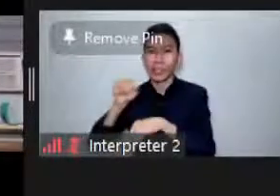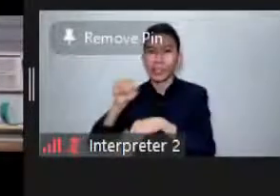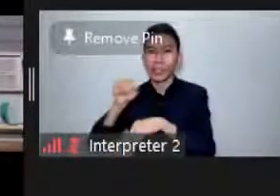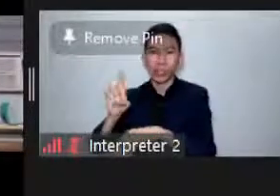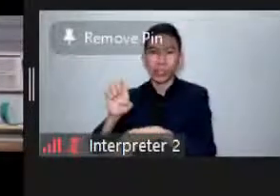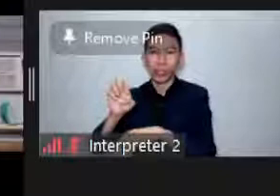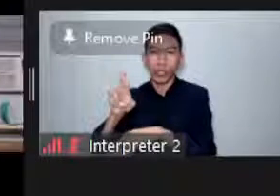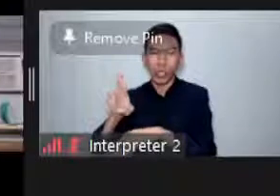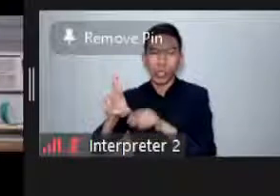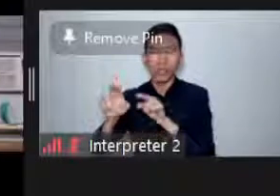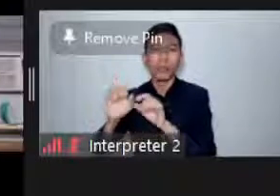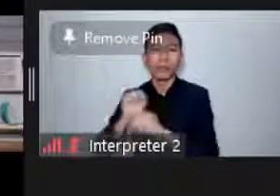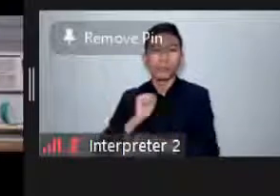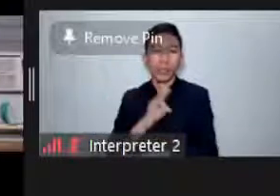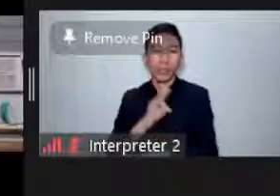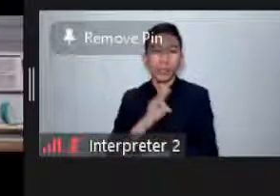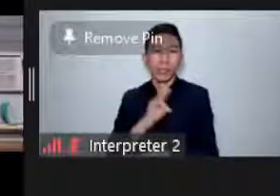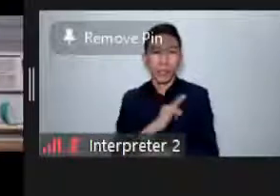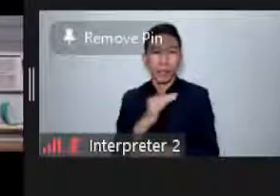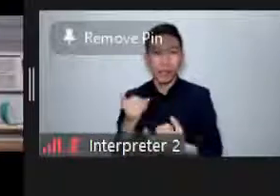assistant, hopefully within the year.